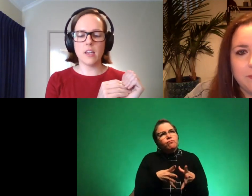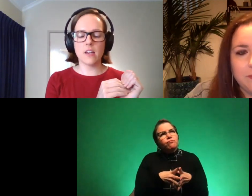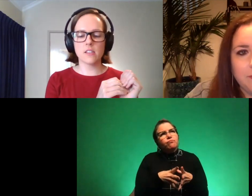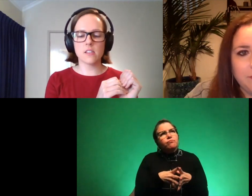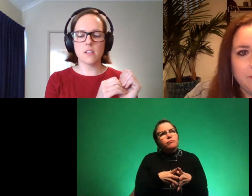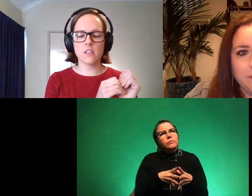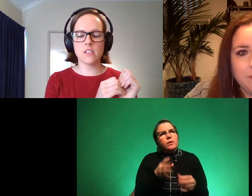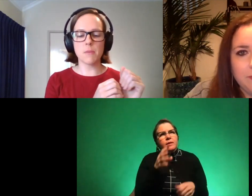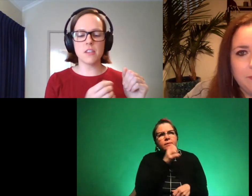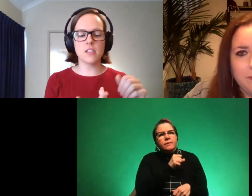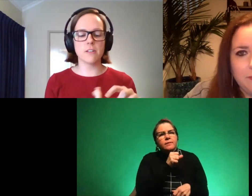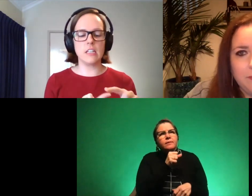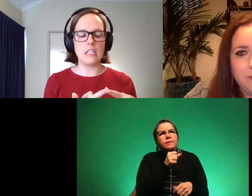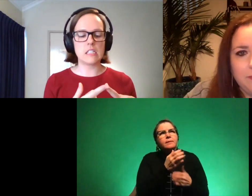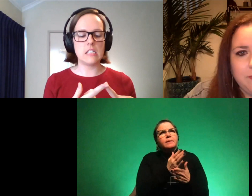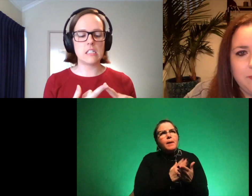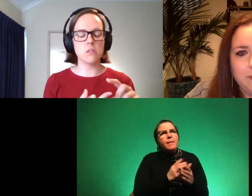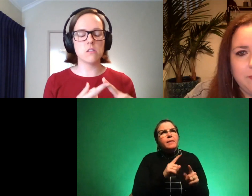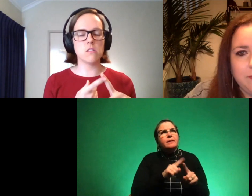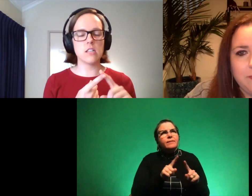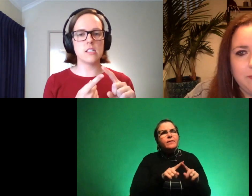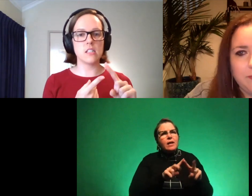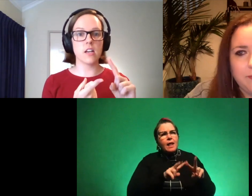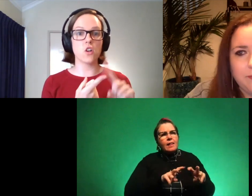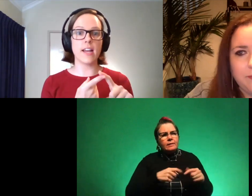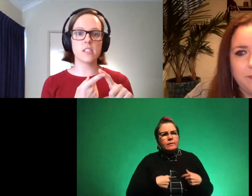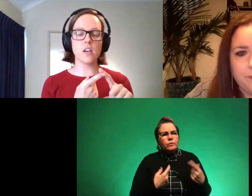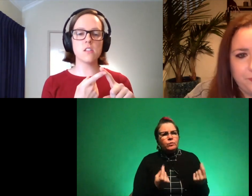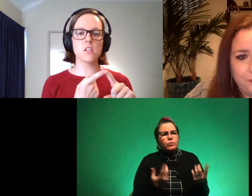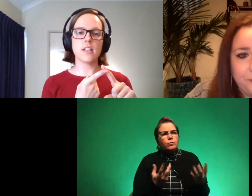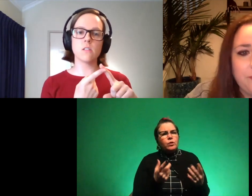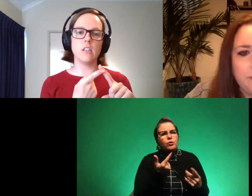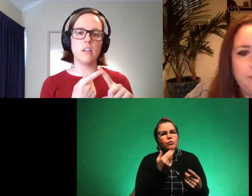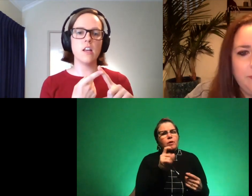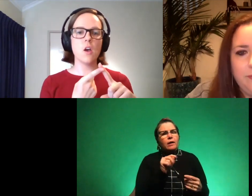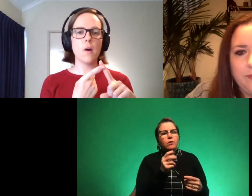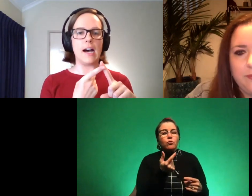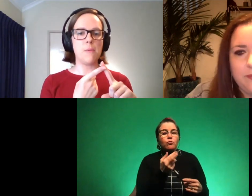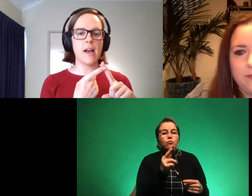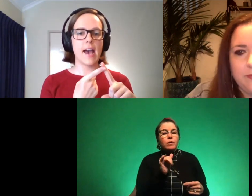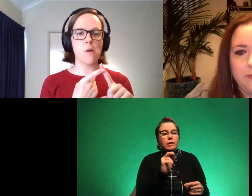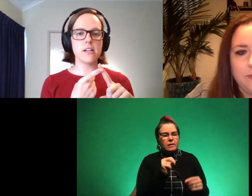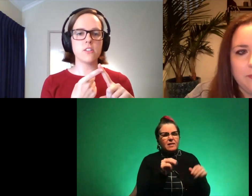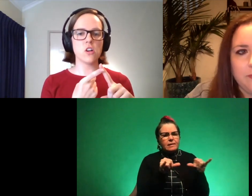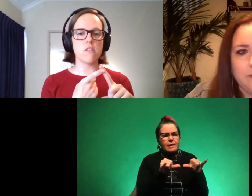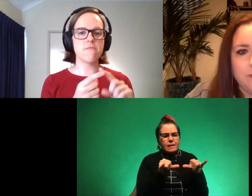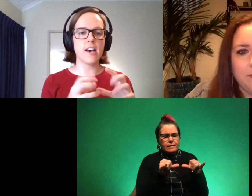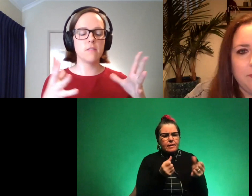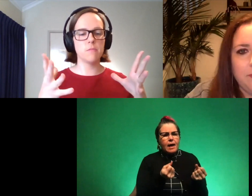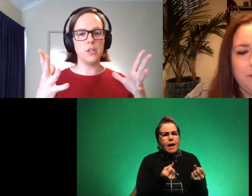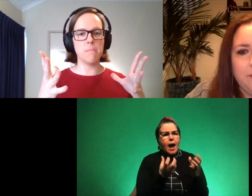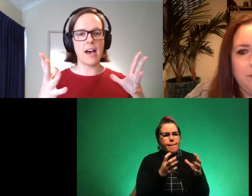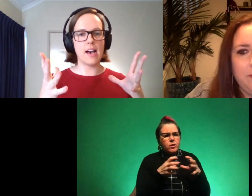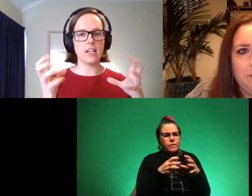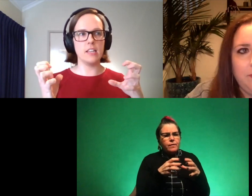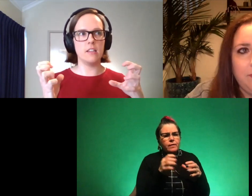I guess some of the different analyses that we'll do is things like grain size. So that's looking at how much of that,